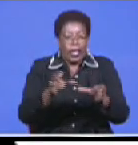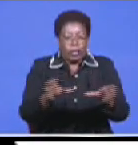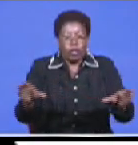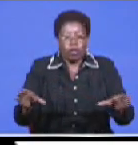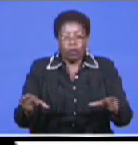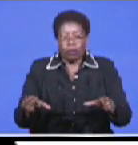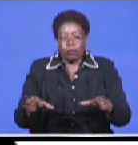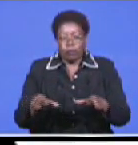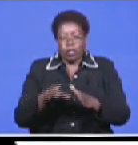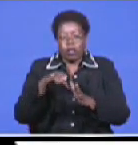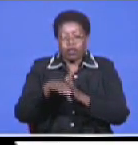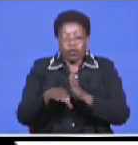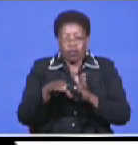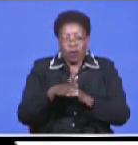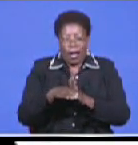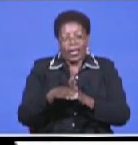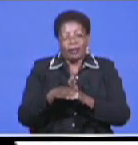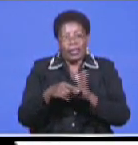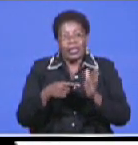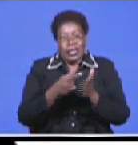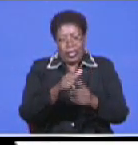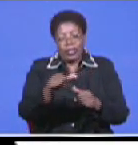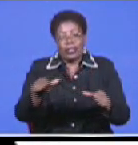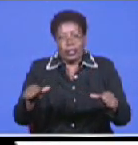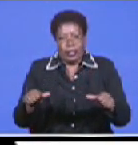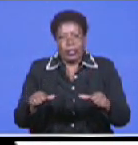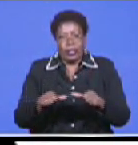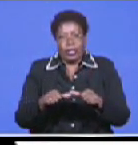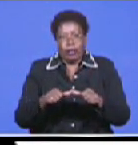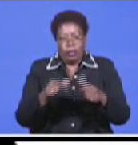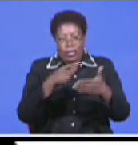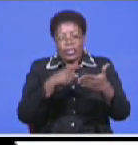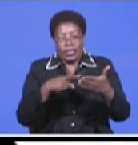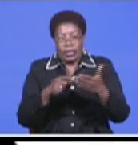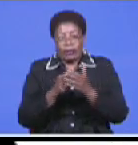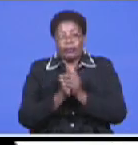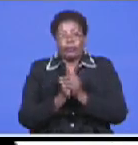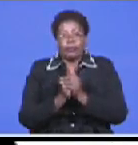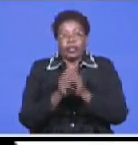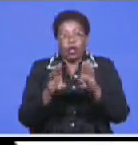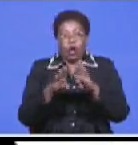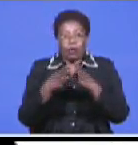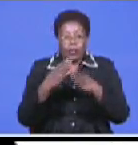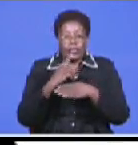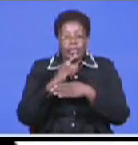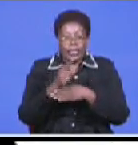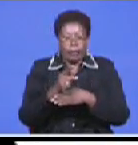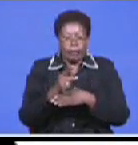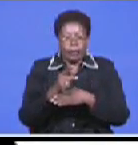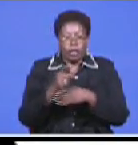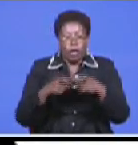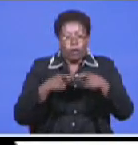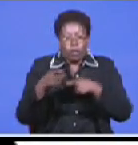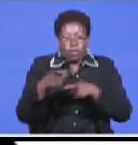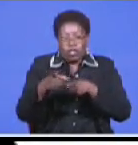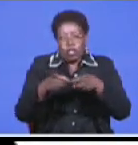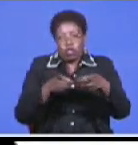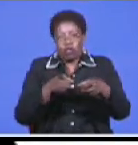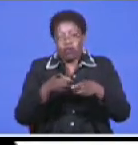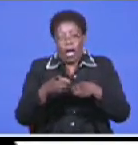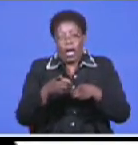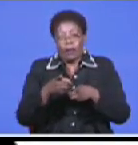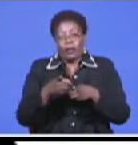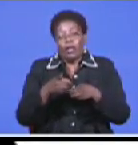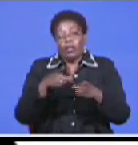who detailed his involvement in the case. In their opening statements Wednesday, prosecutors described the murders of four